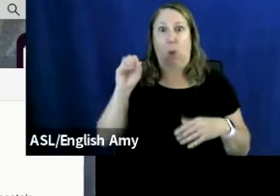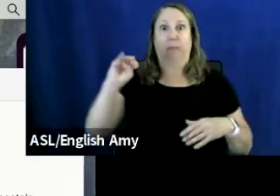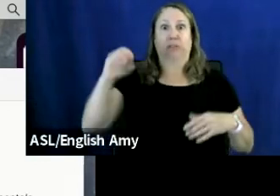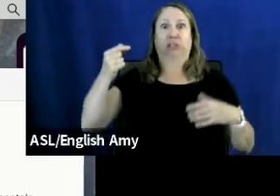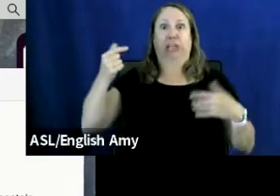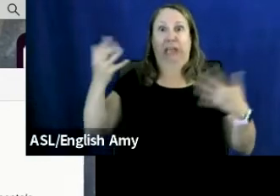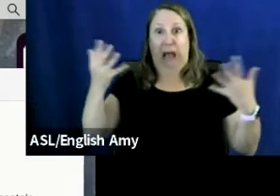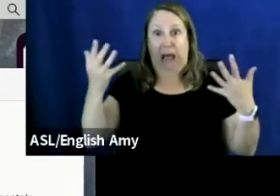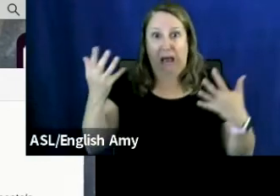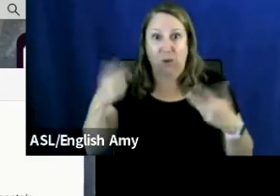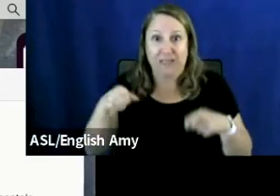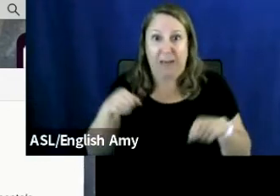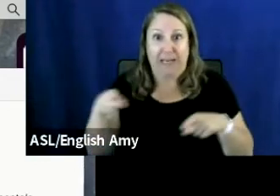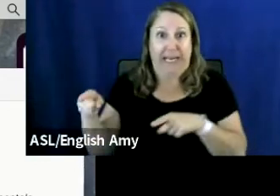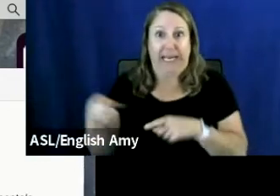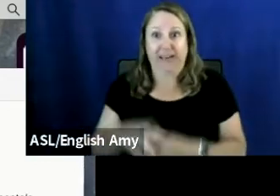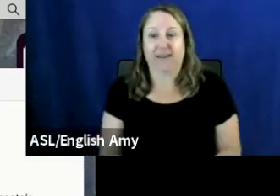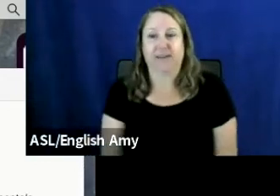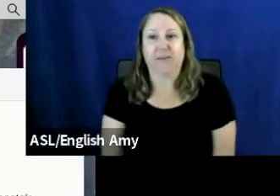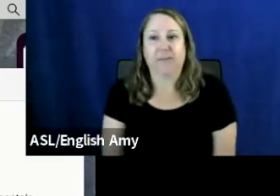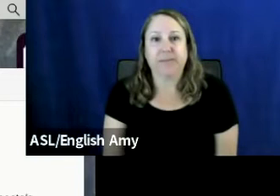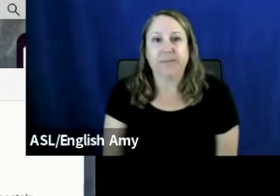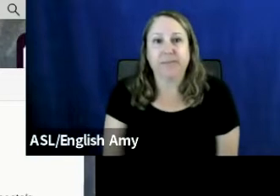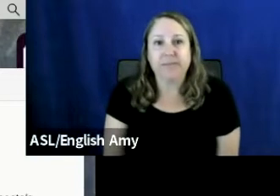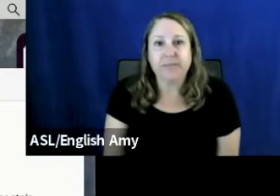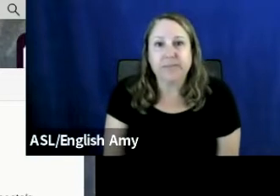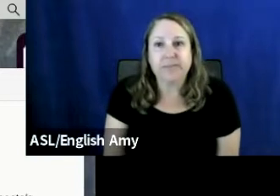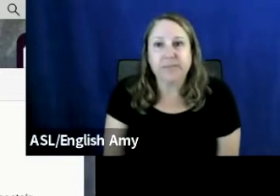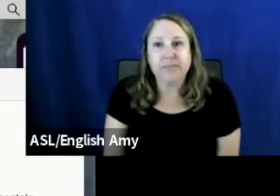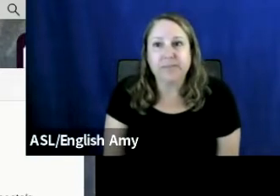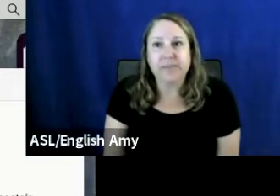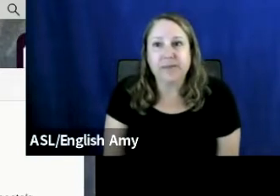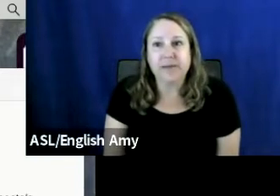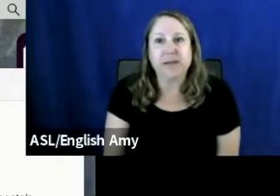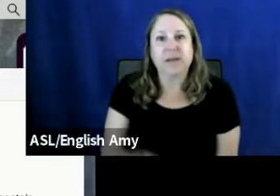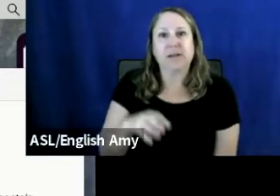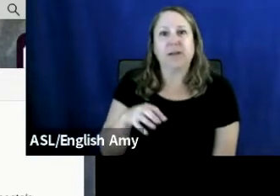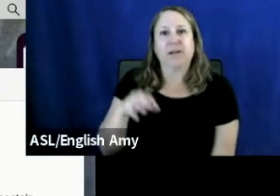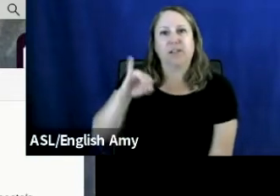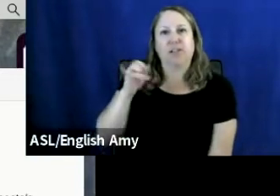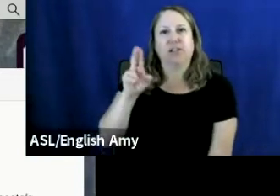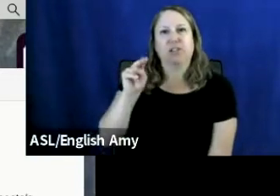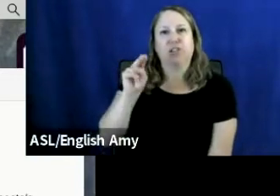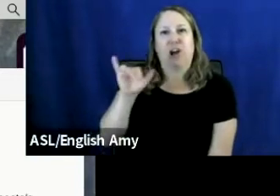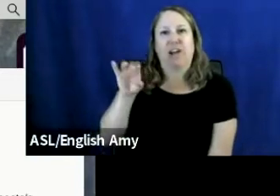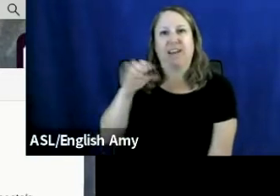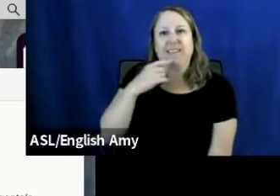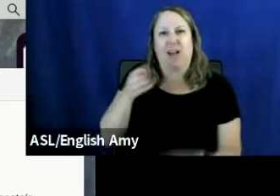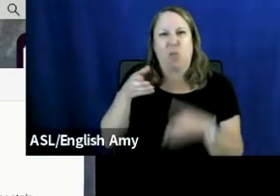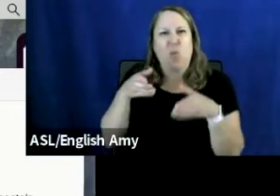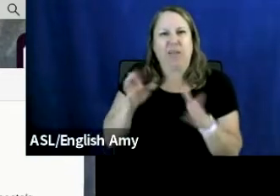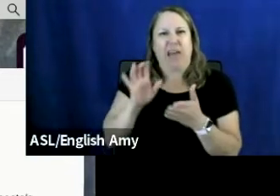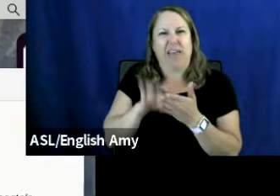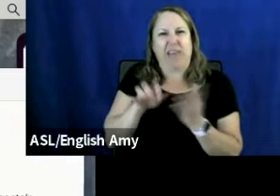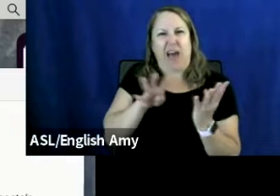happening? I'll let it buffer a little bit. So if people want to put any notes or thoughts